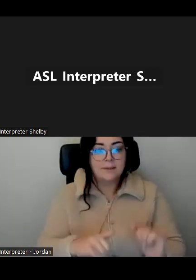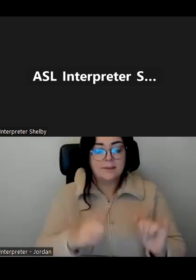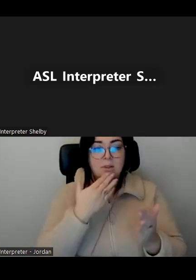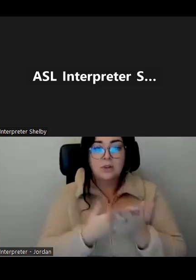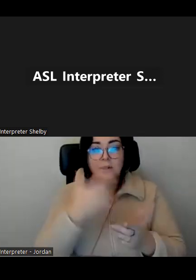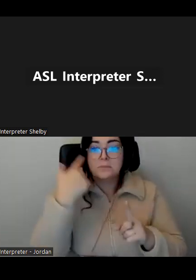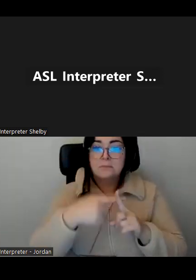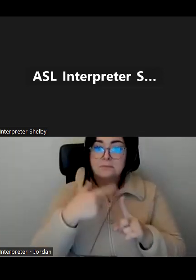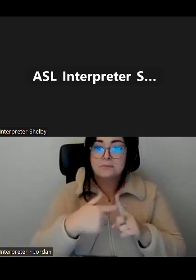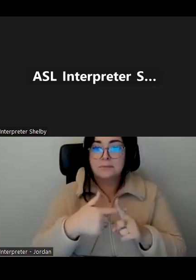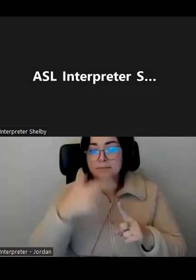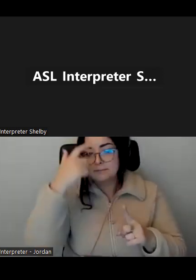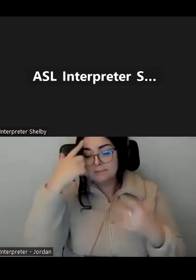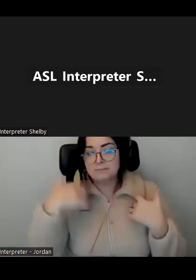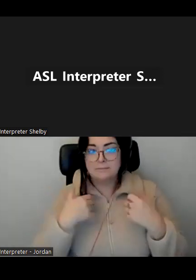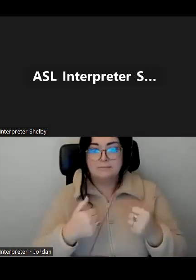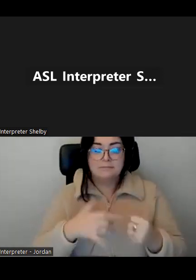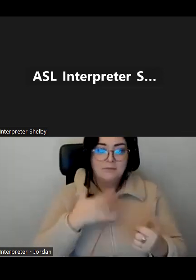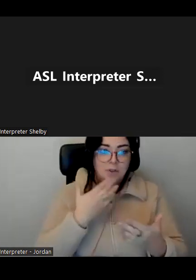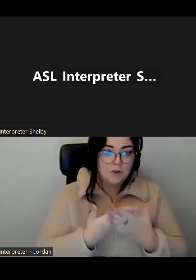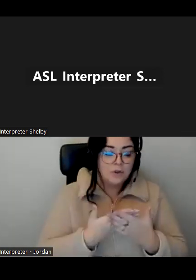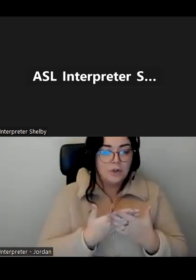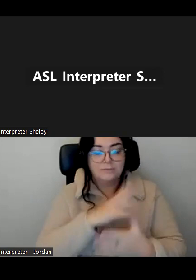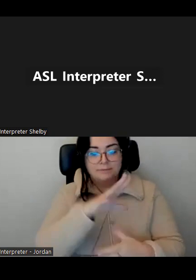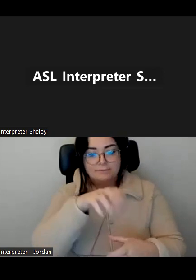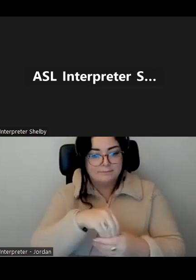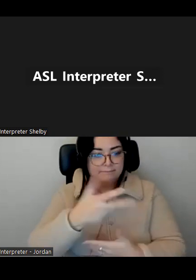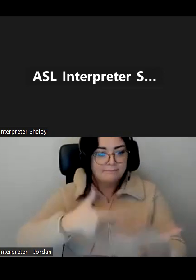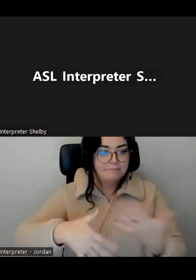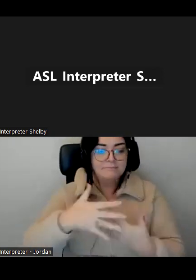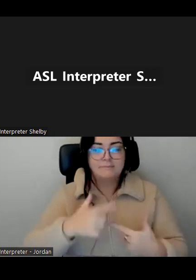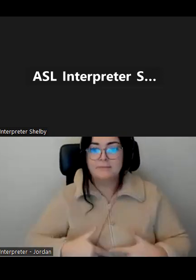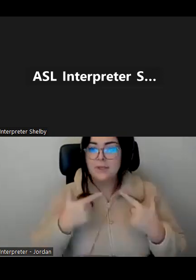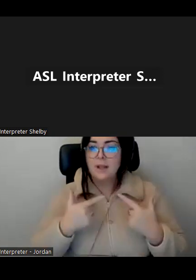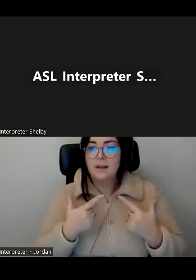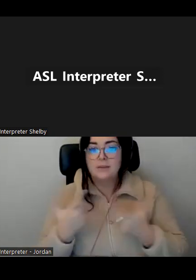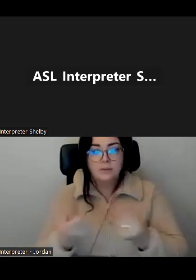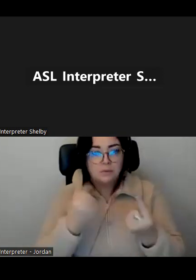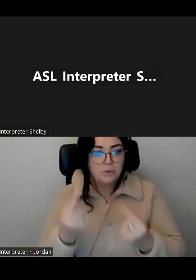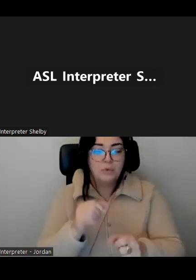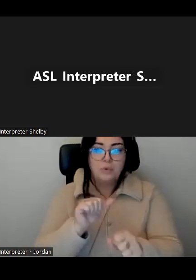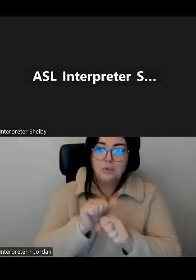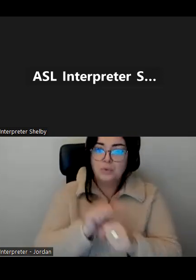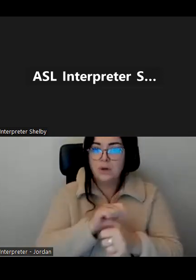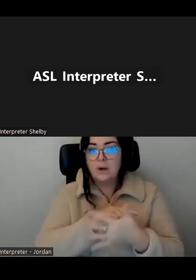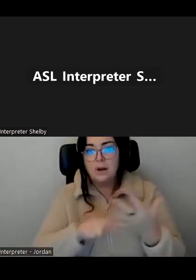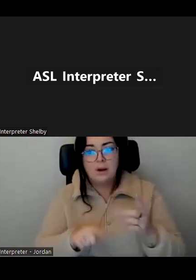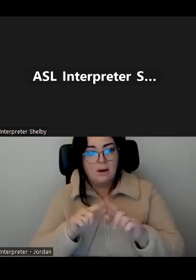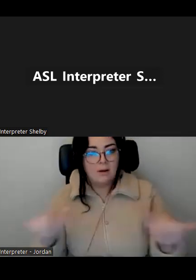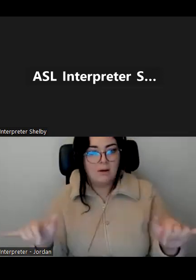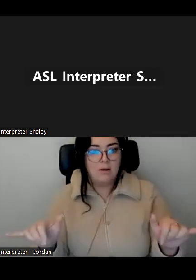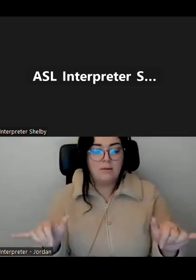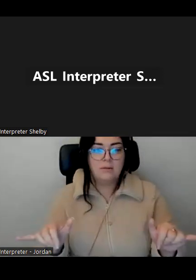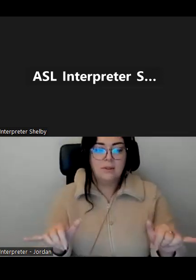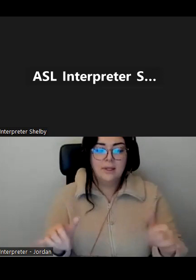mental health, where they're feeling good, where they're involved in life, socializing, working, and experiencing